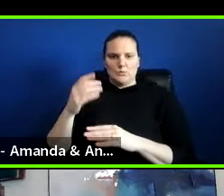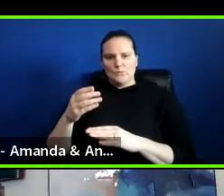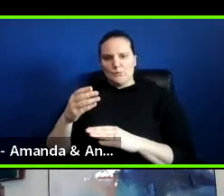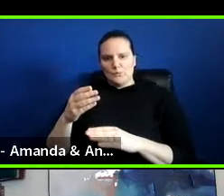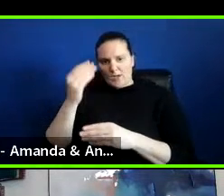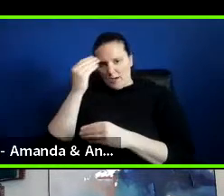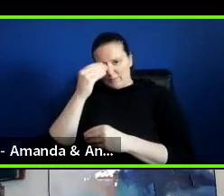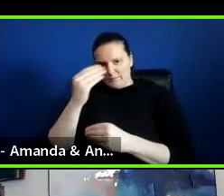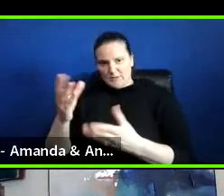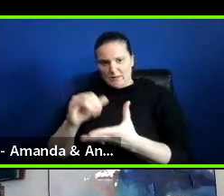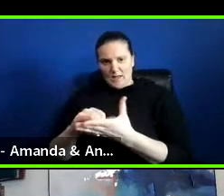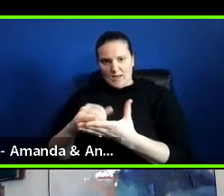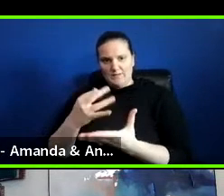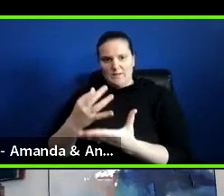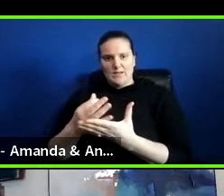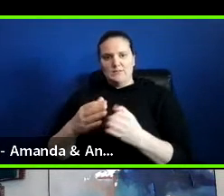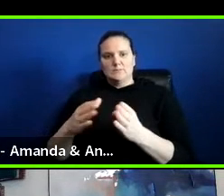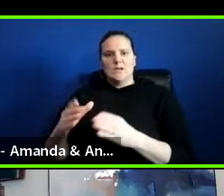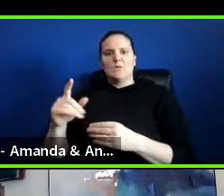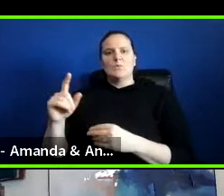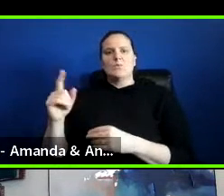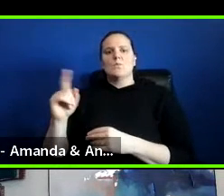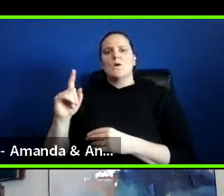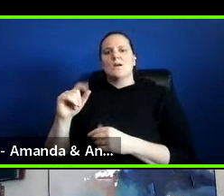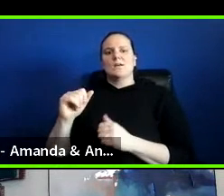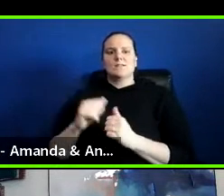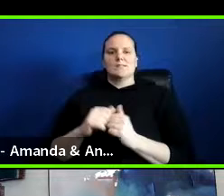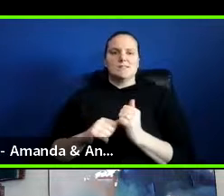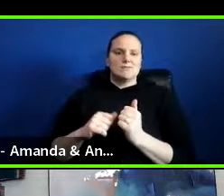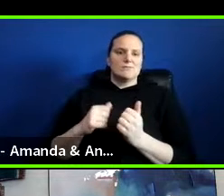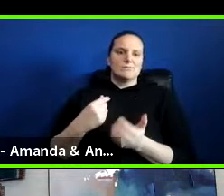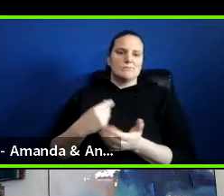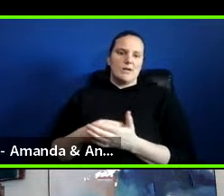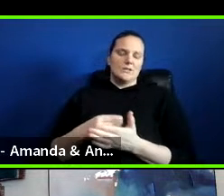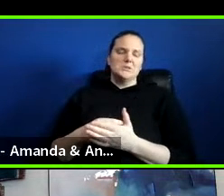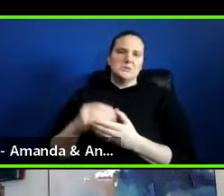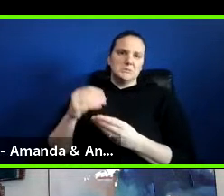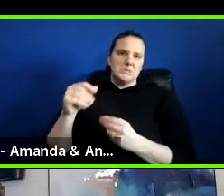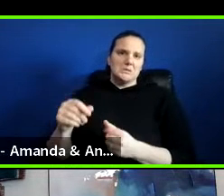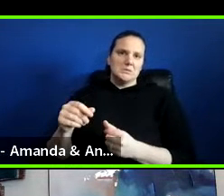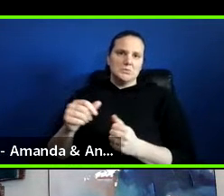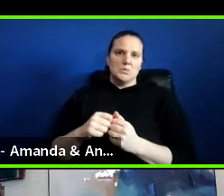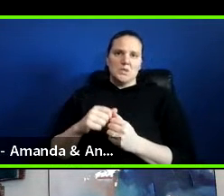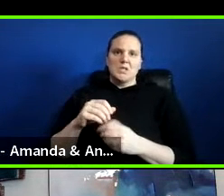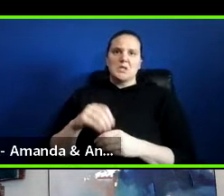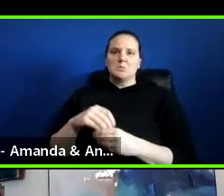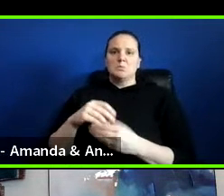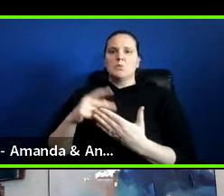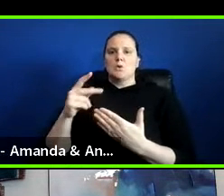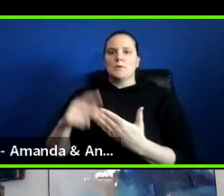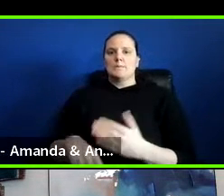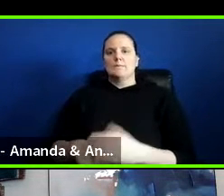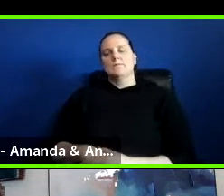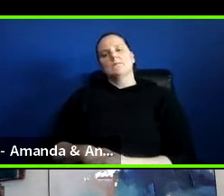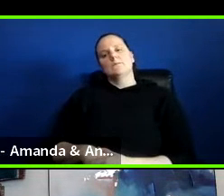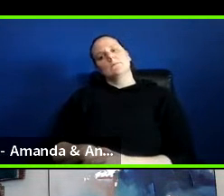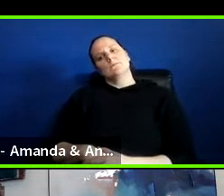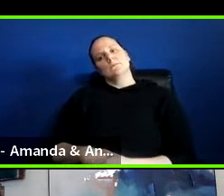better say where each bucket of that money is really being spent within the program.